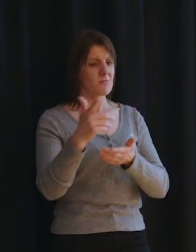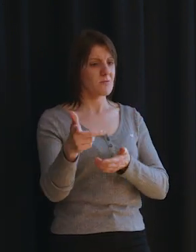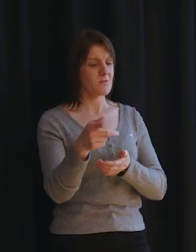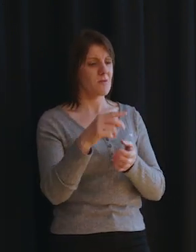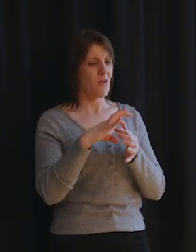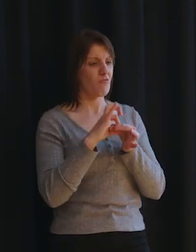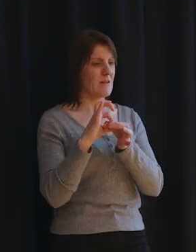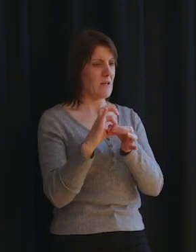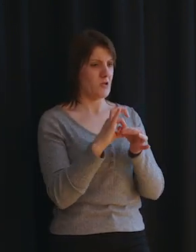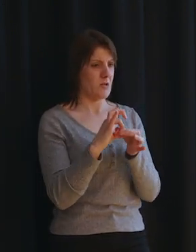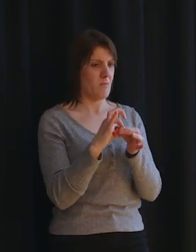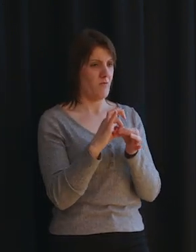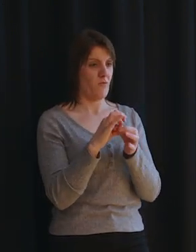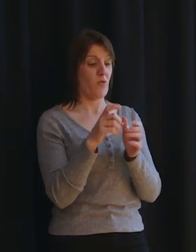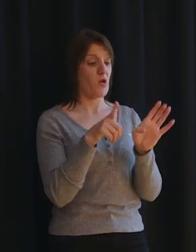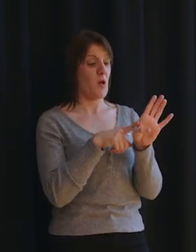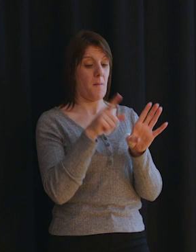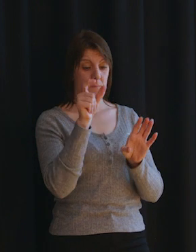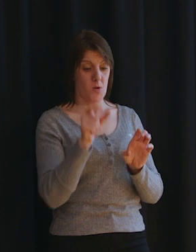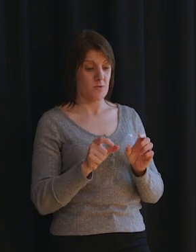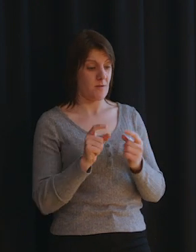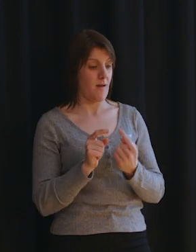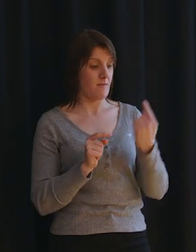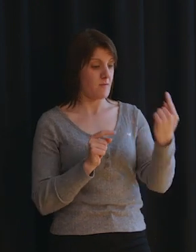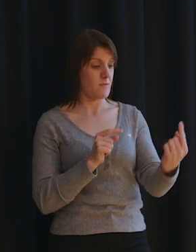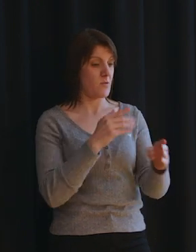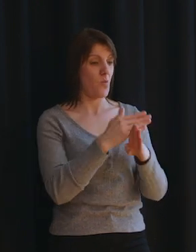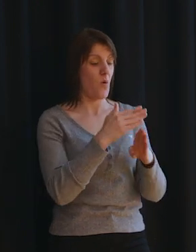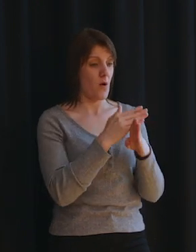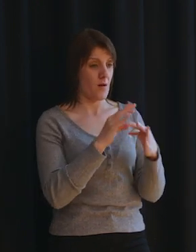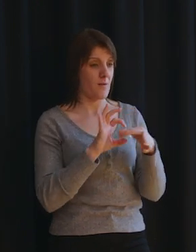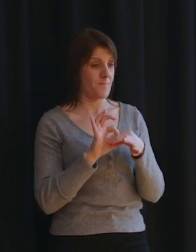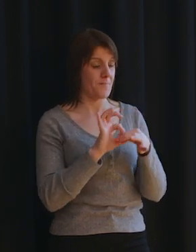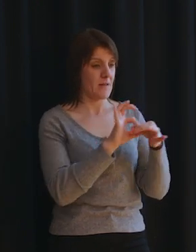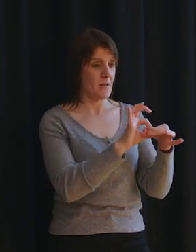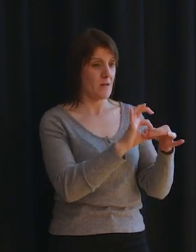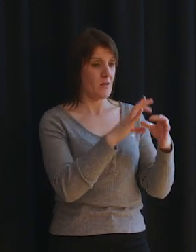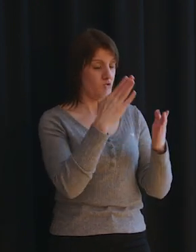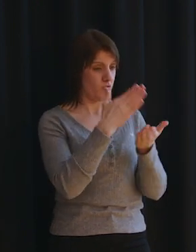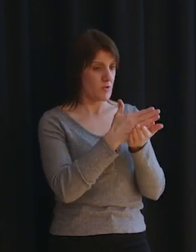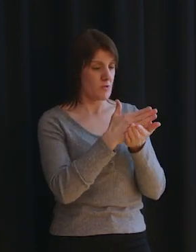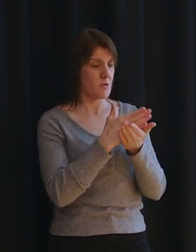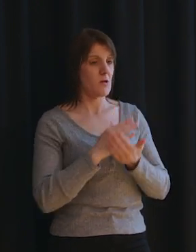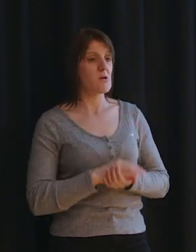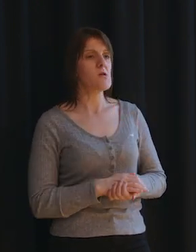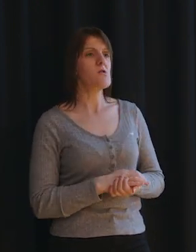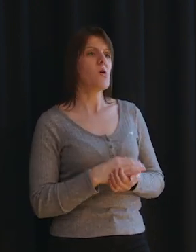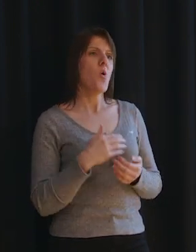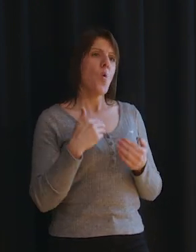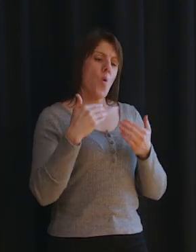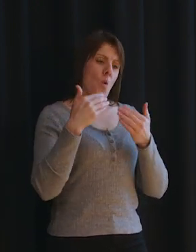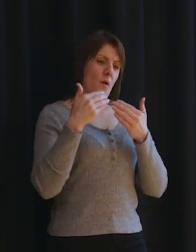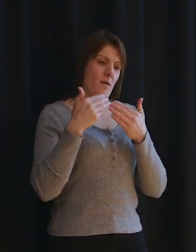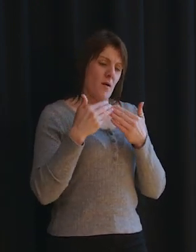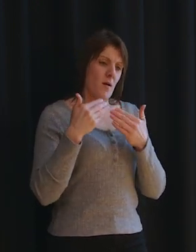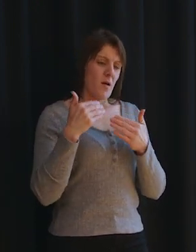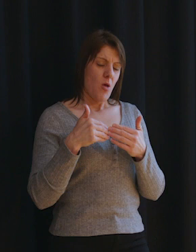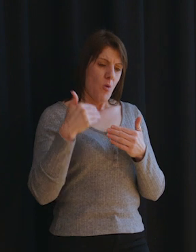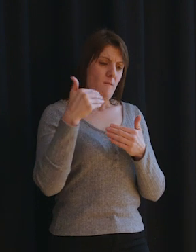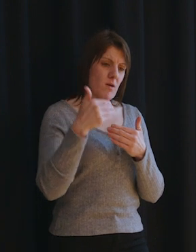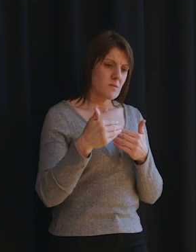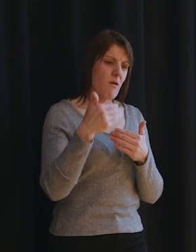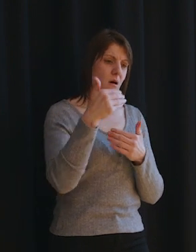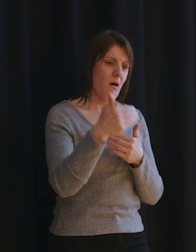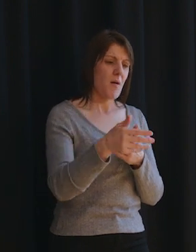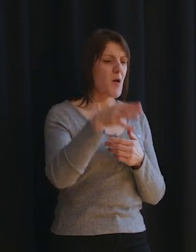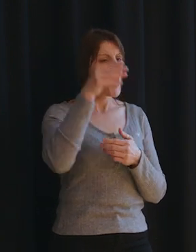the worker and the young person as well. And over time learned to sort of be able to open up and talk about their